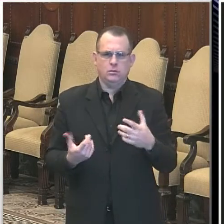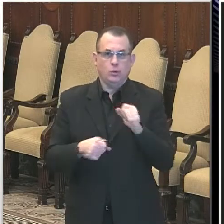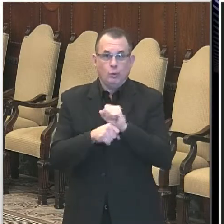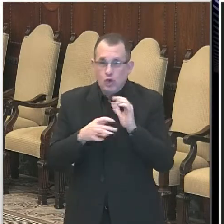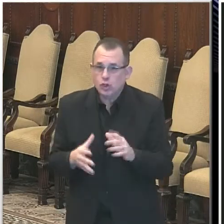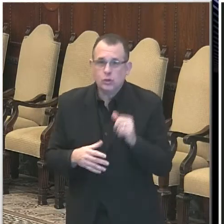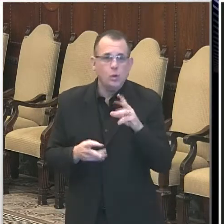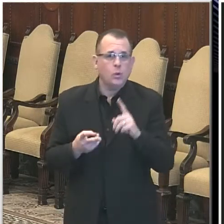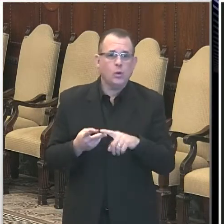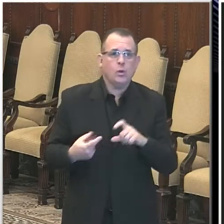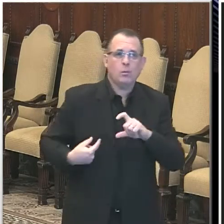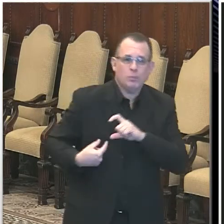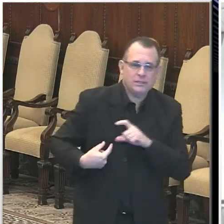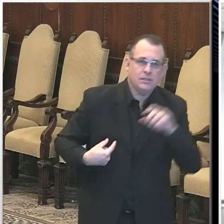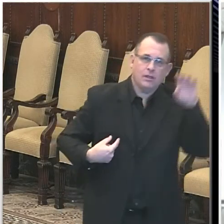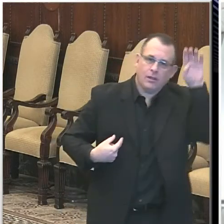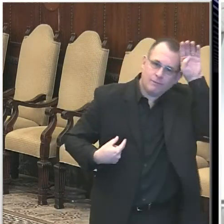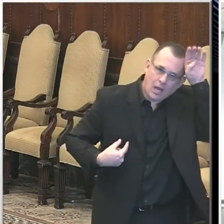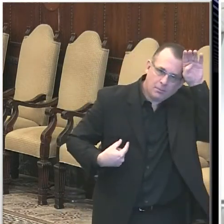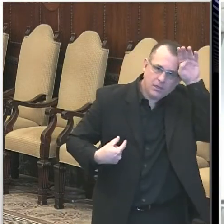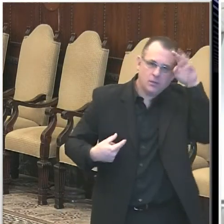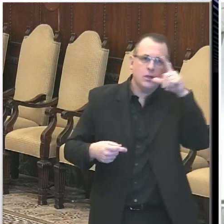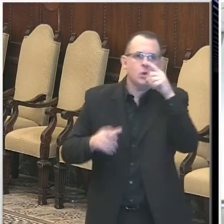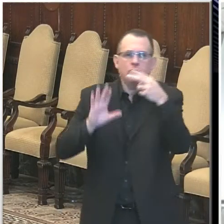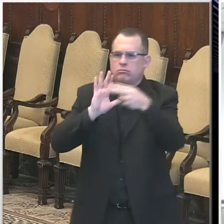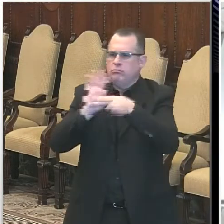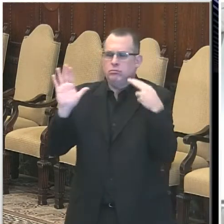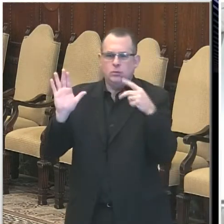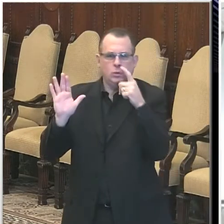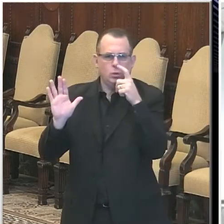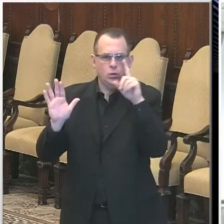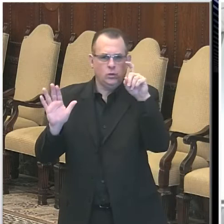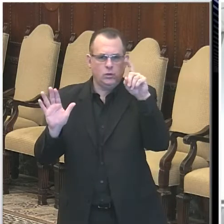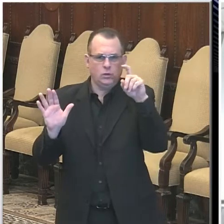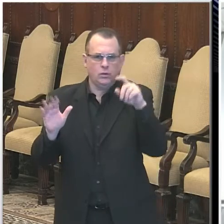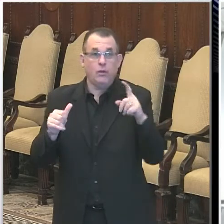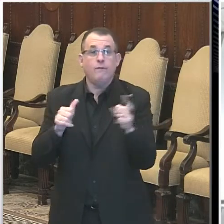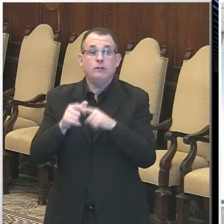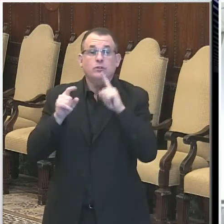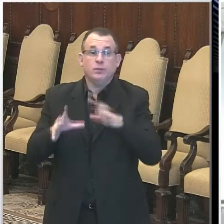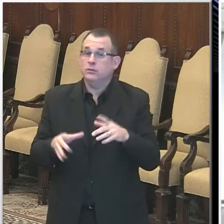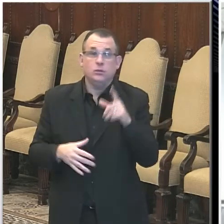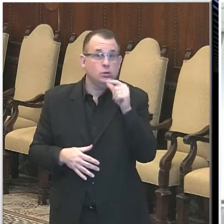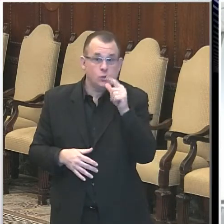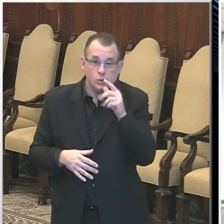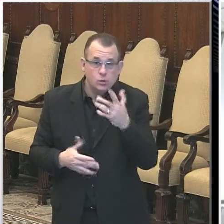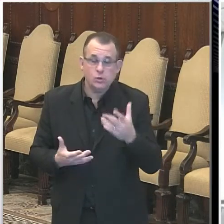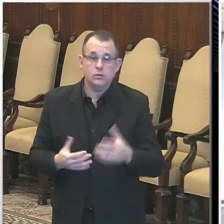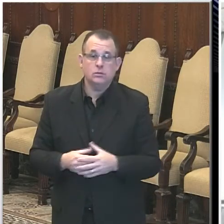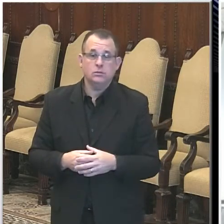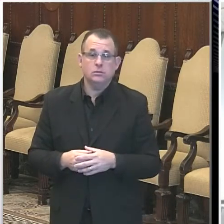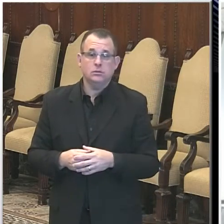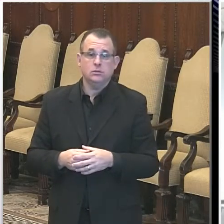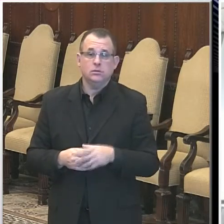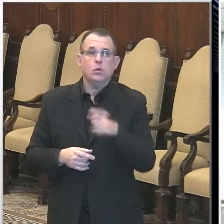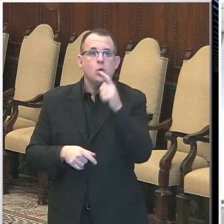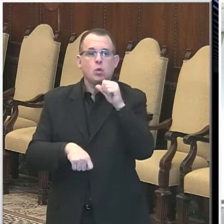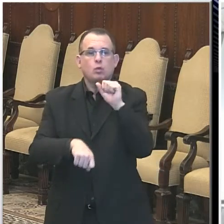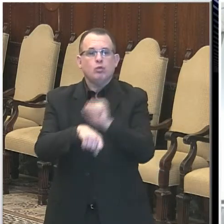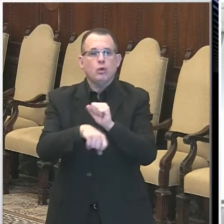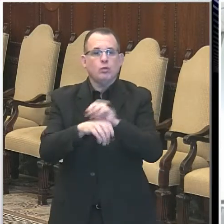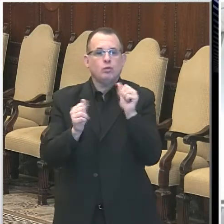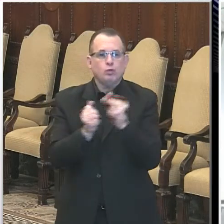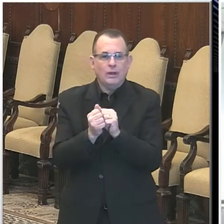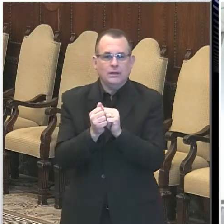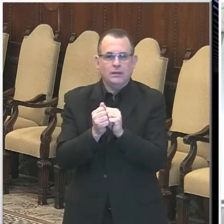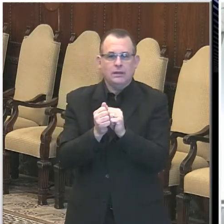first responders? So we're saying our first responders are those individuals who are working with the public on a daily